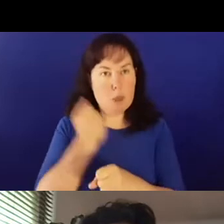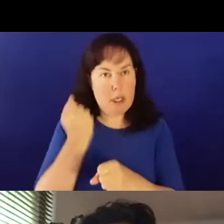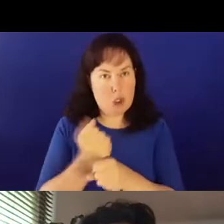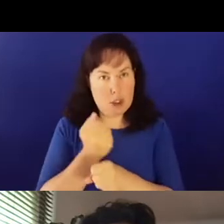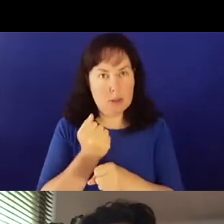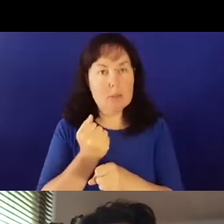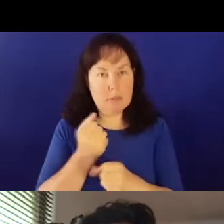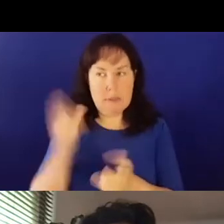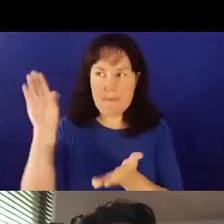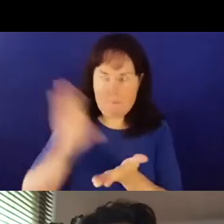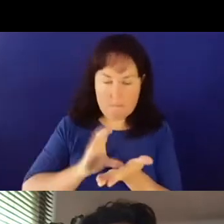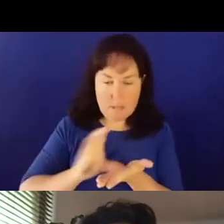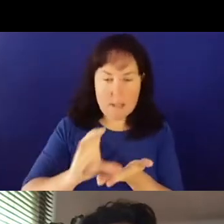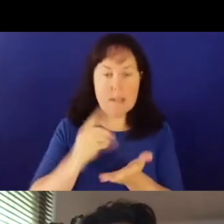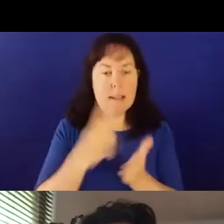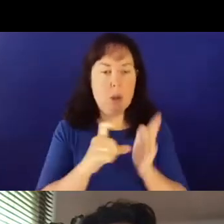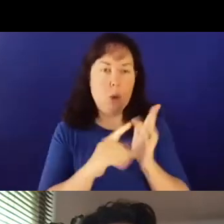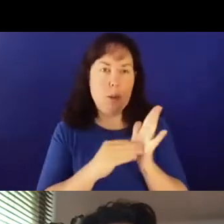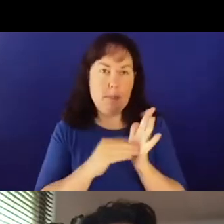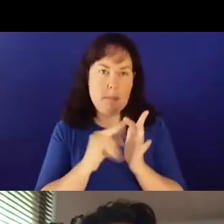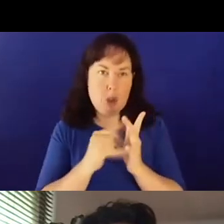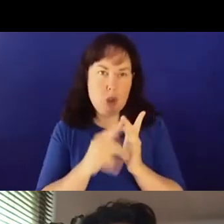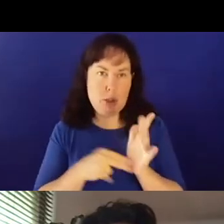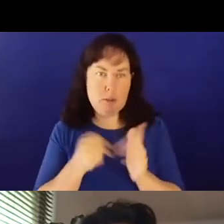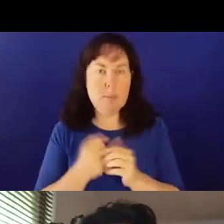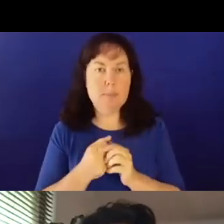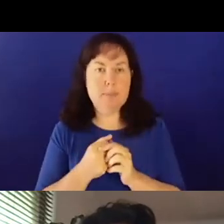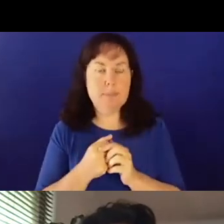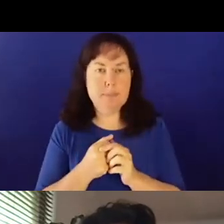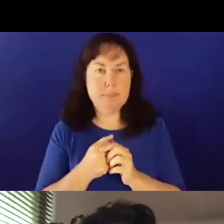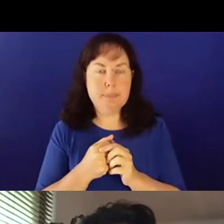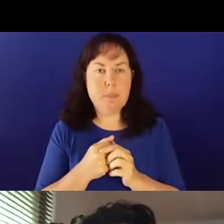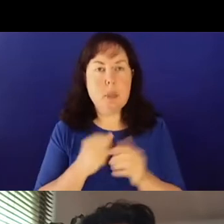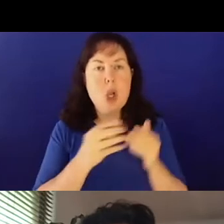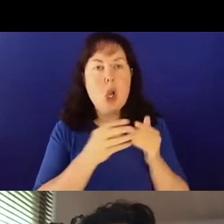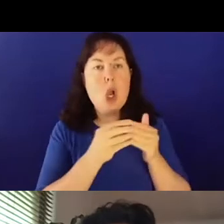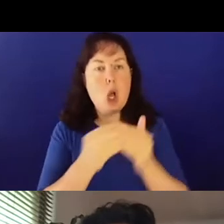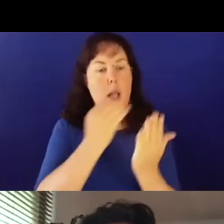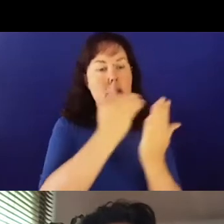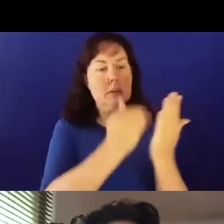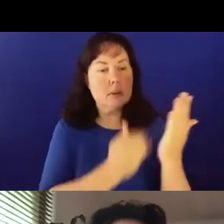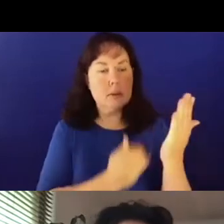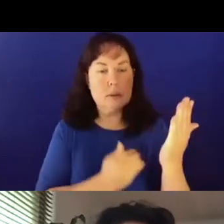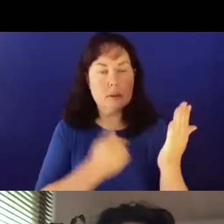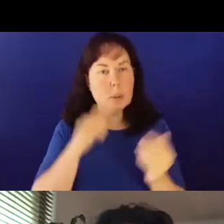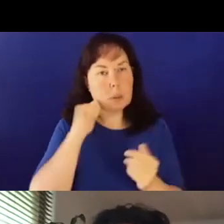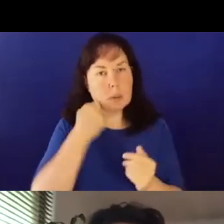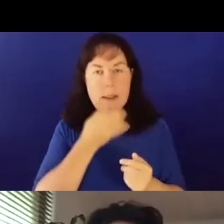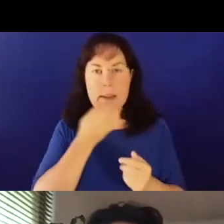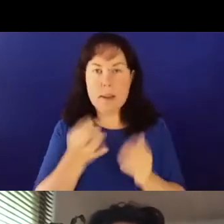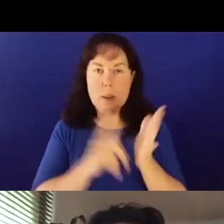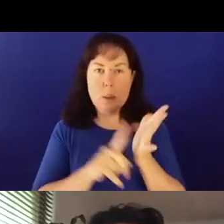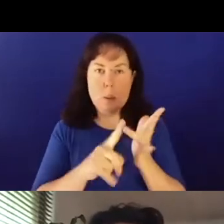That's obviously all in the guidelines, but the kind of stuff that isn't in the guidelines is what I want to go to now. I'm going to throw to you both, Lawani and Caius, to, I guess,